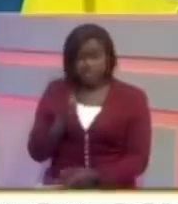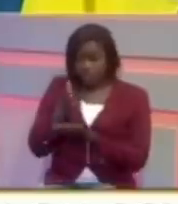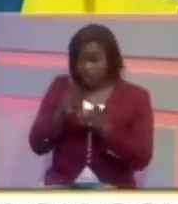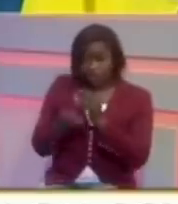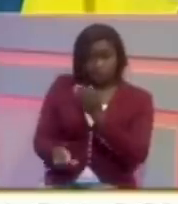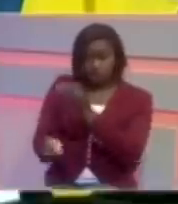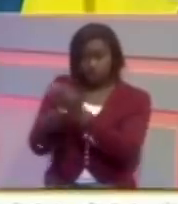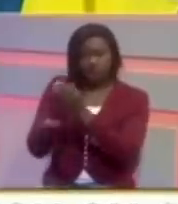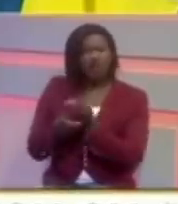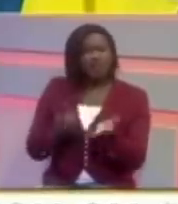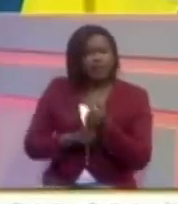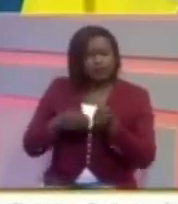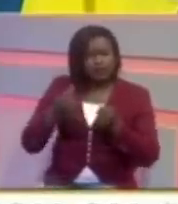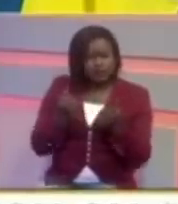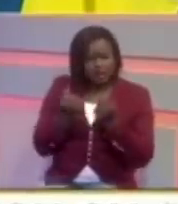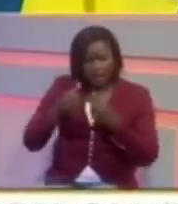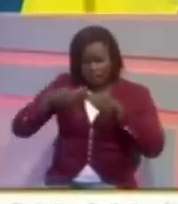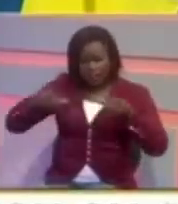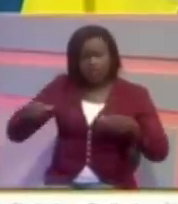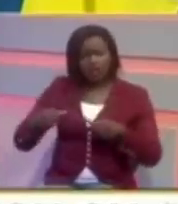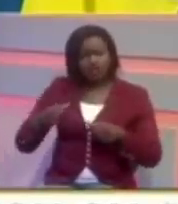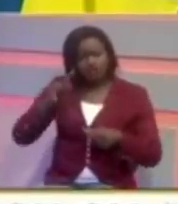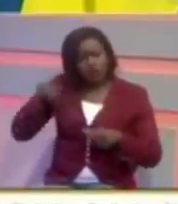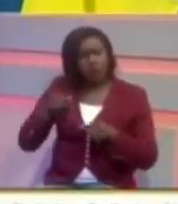getting stickers wrongly.